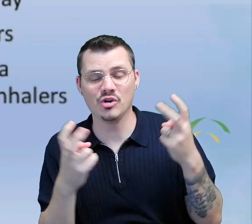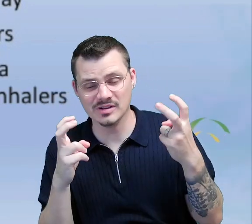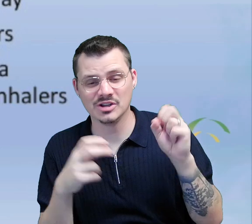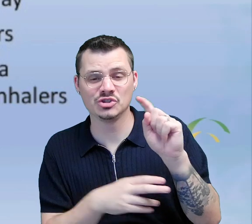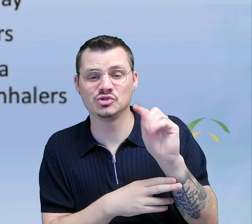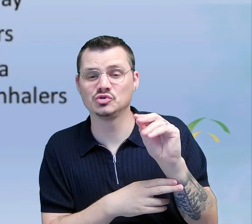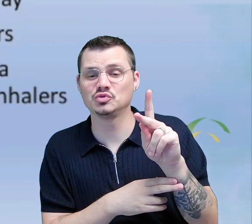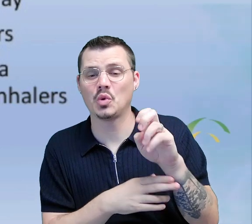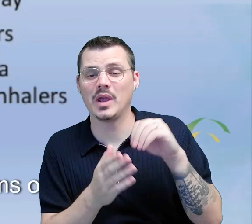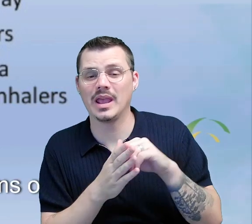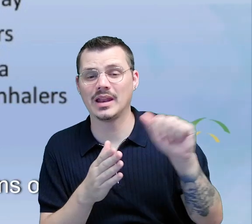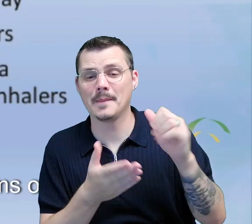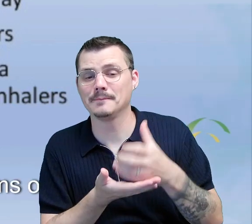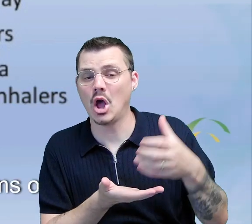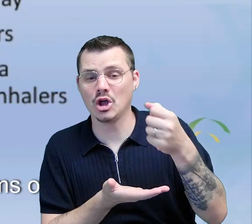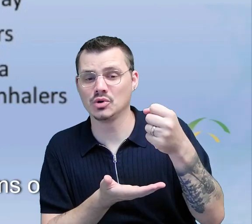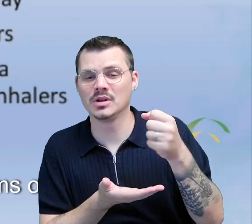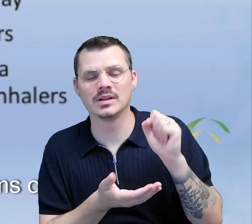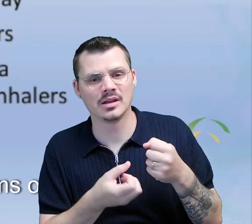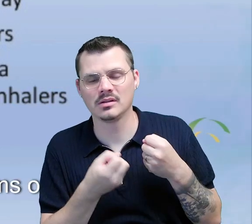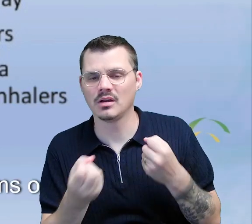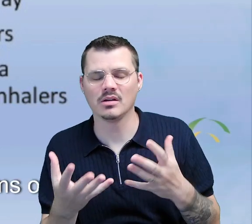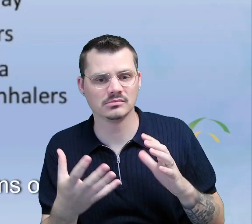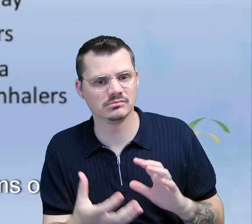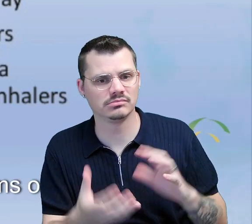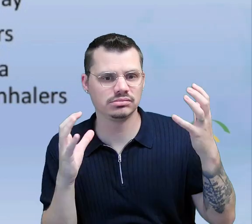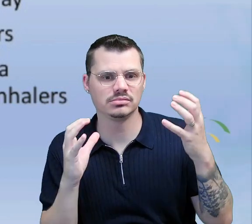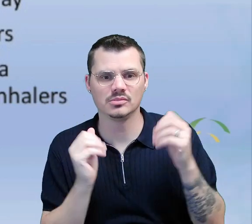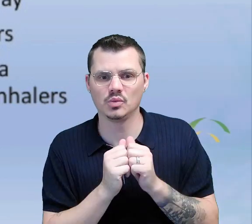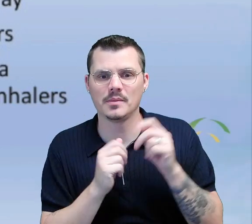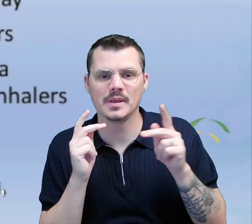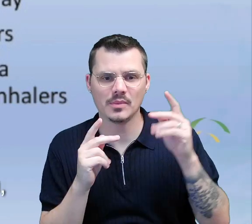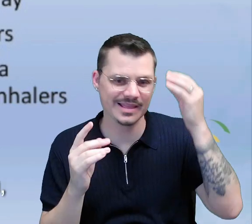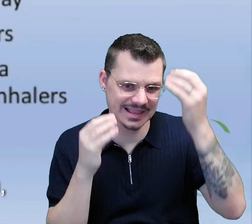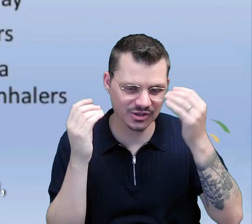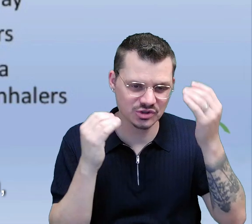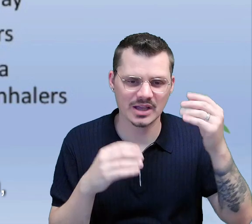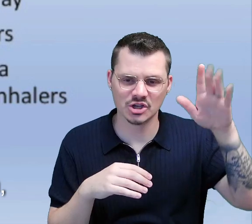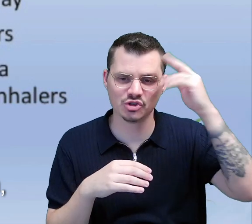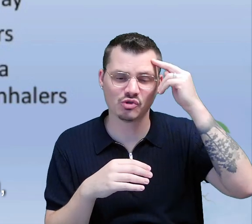in a bottle, can cause all kinds of mayhem in terms of people's thinking and neurological